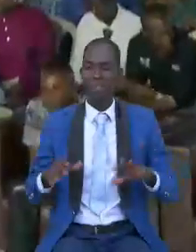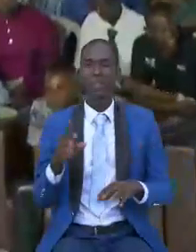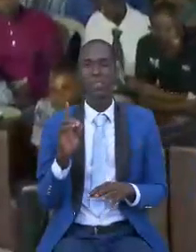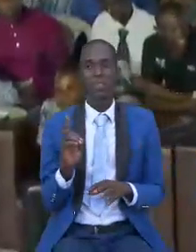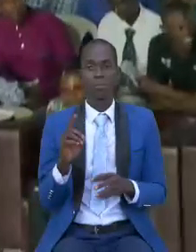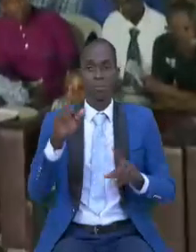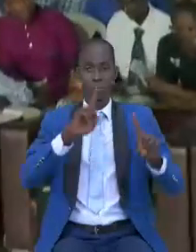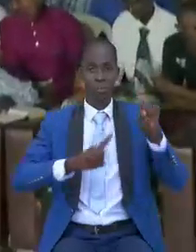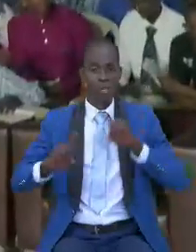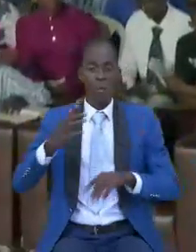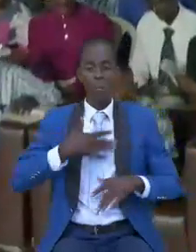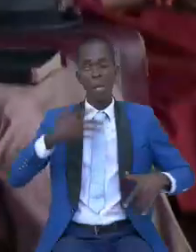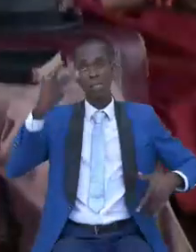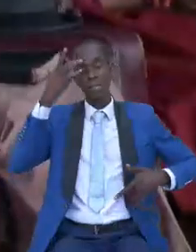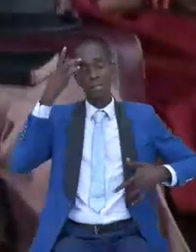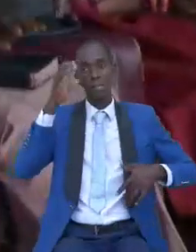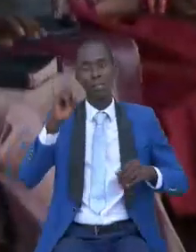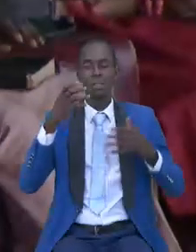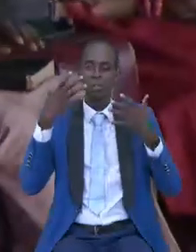My sicknesses finished.